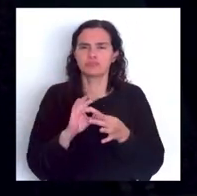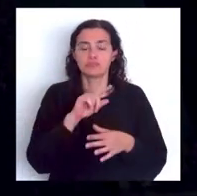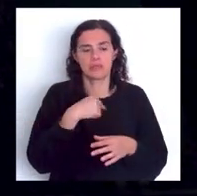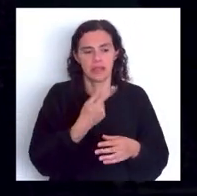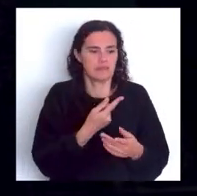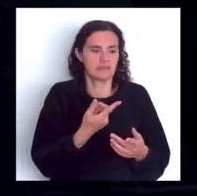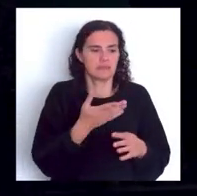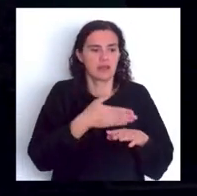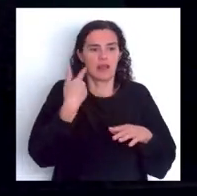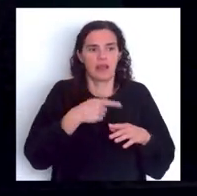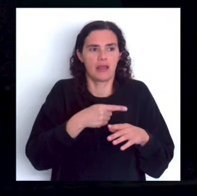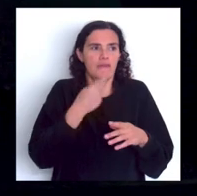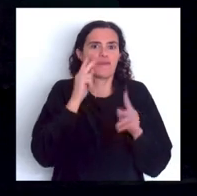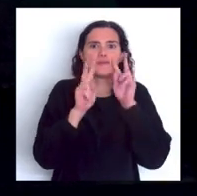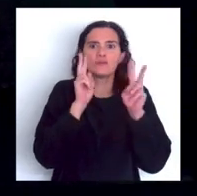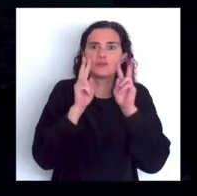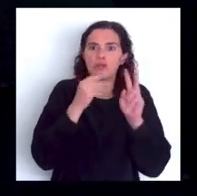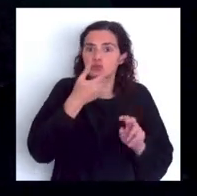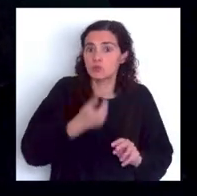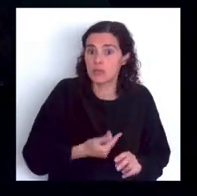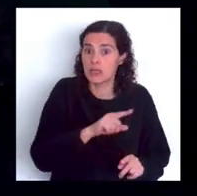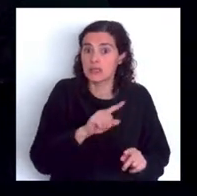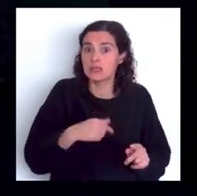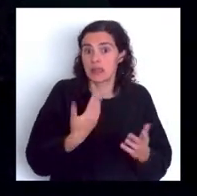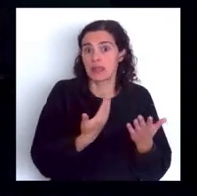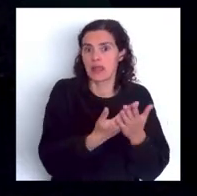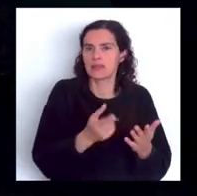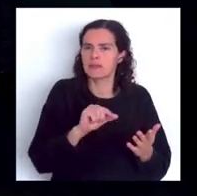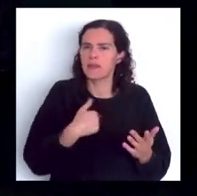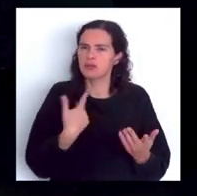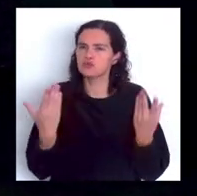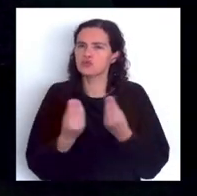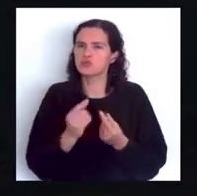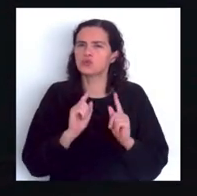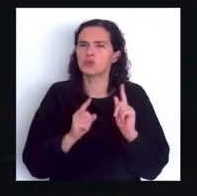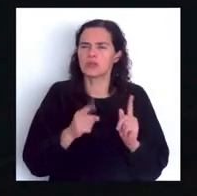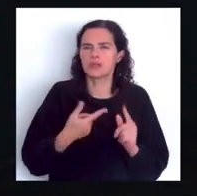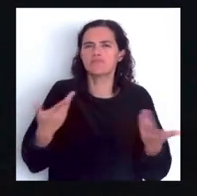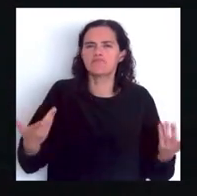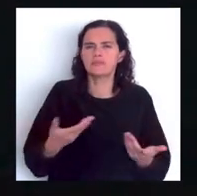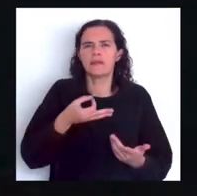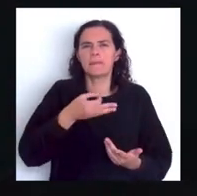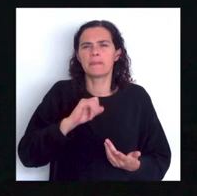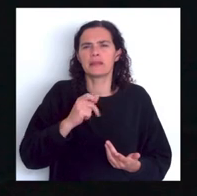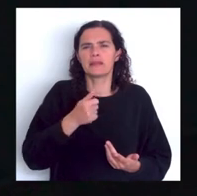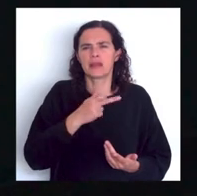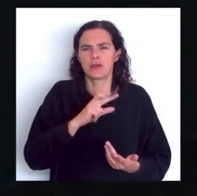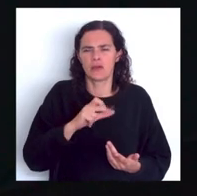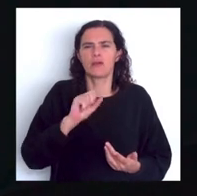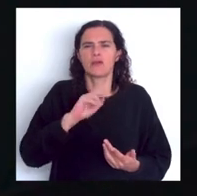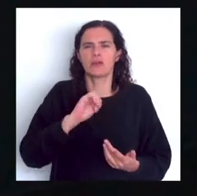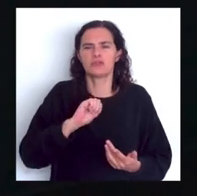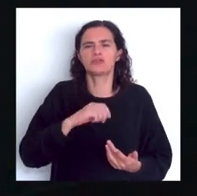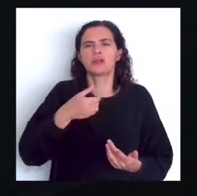of bringing together, besides the incredible visual experience that they offer, they bring together